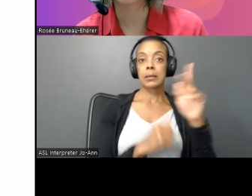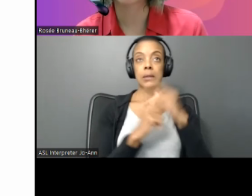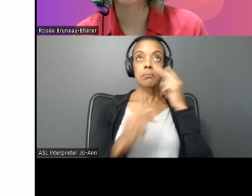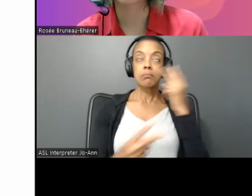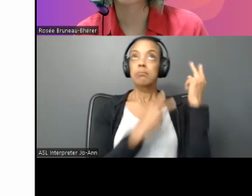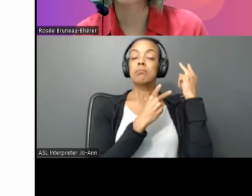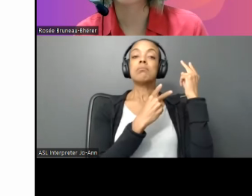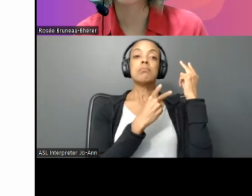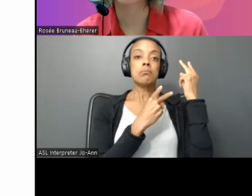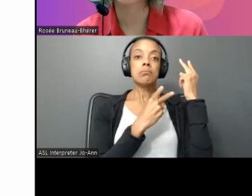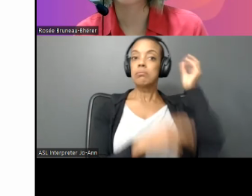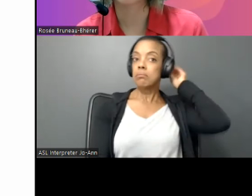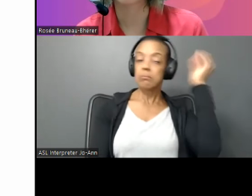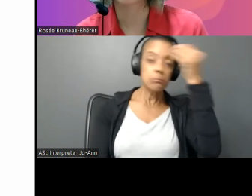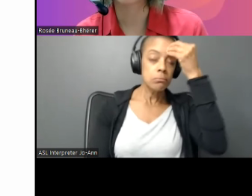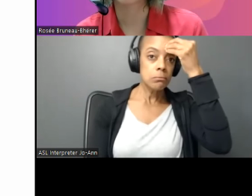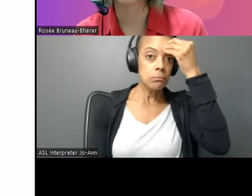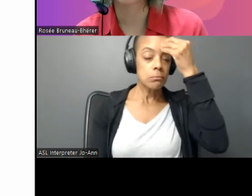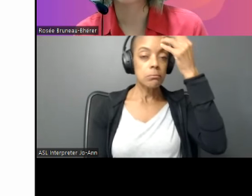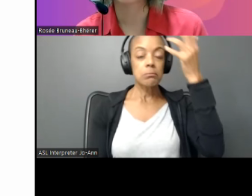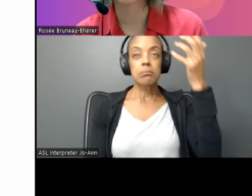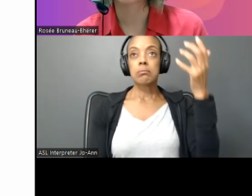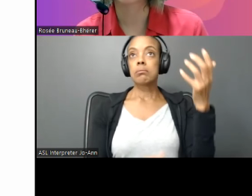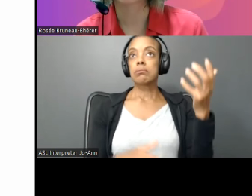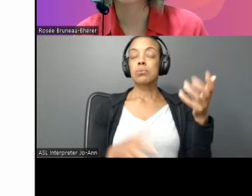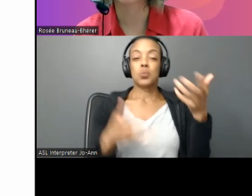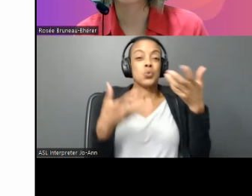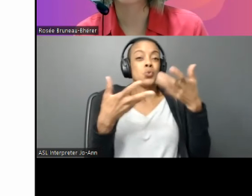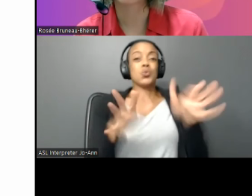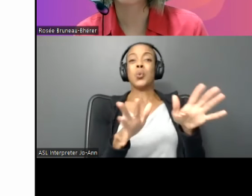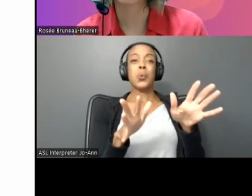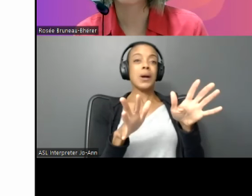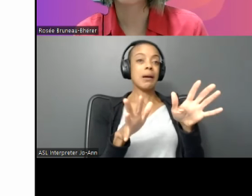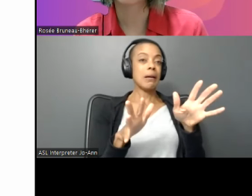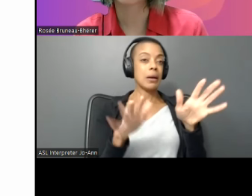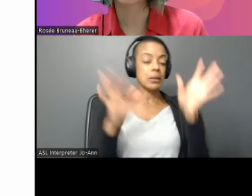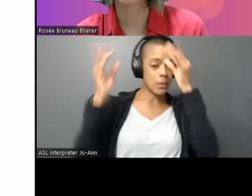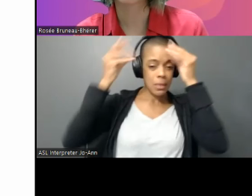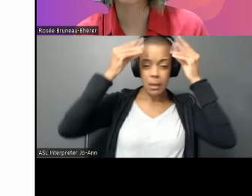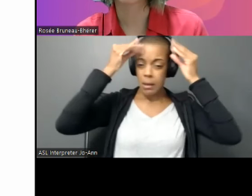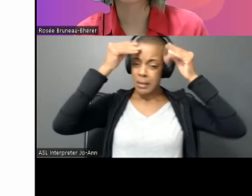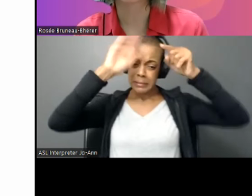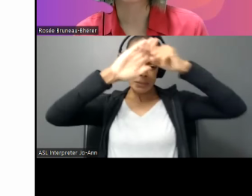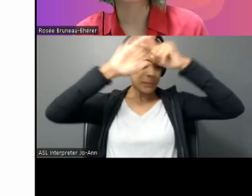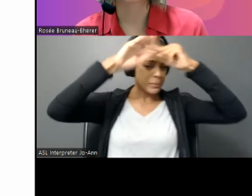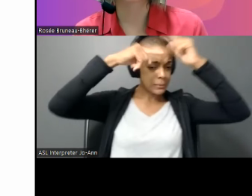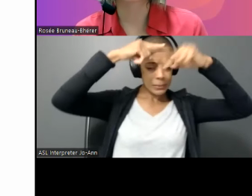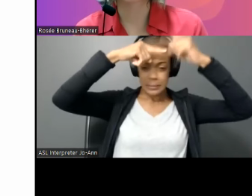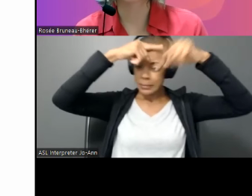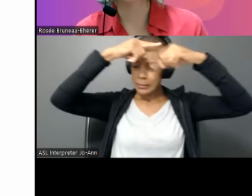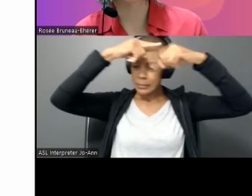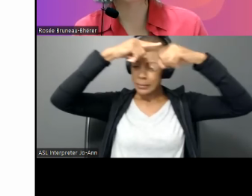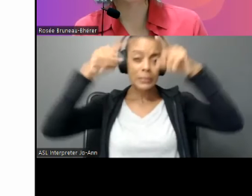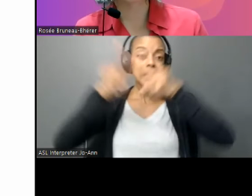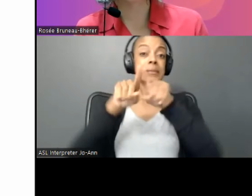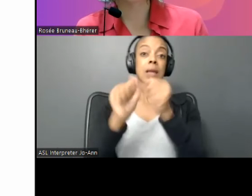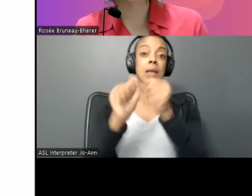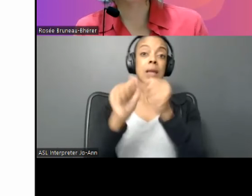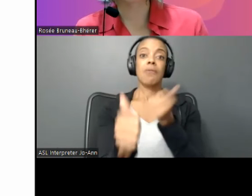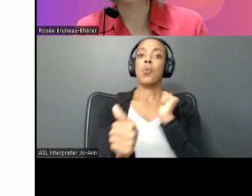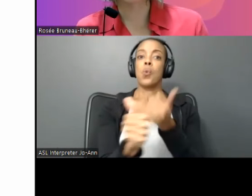without it being wanted, invading thoughts. It can also be avoidance strategies, you